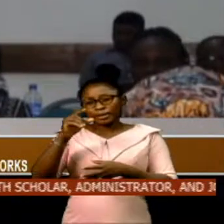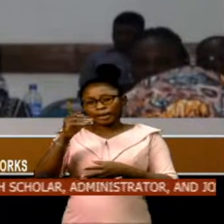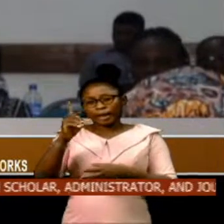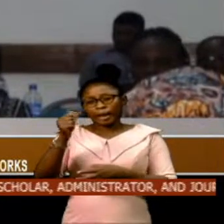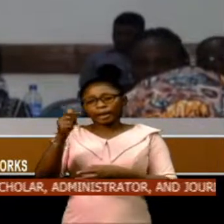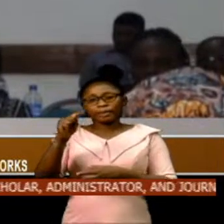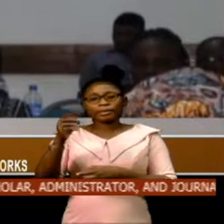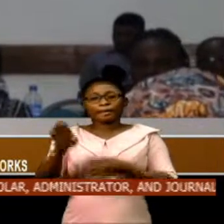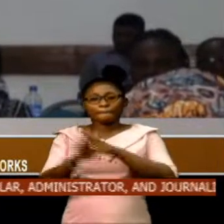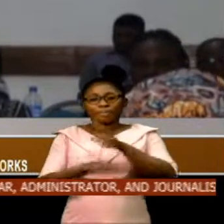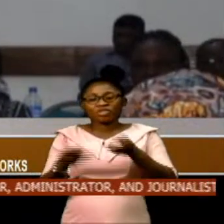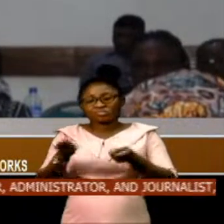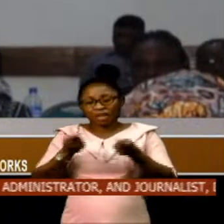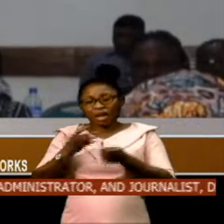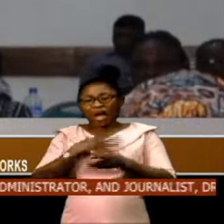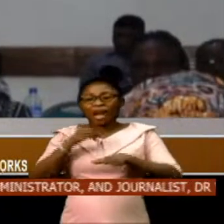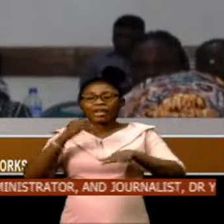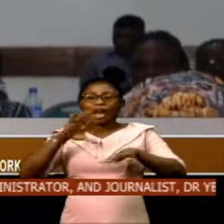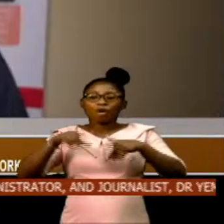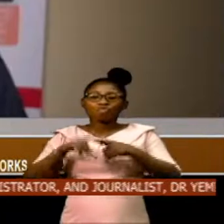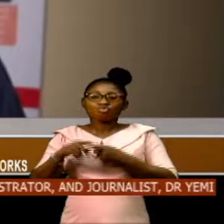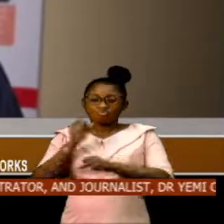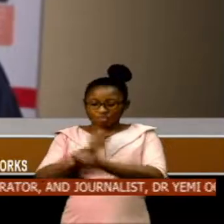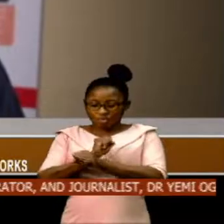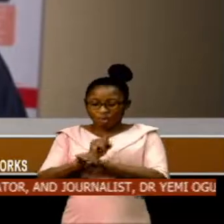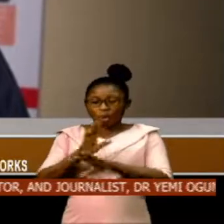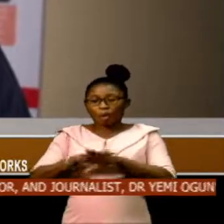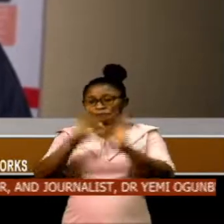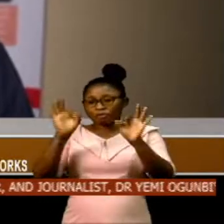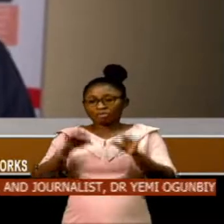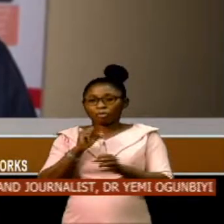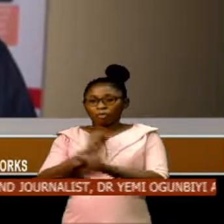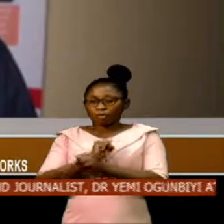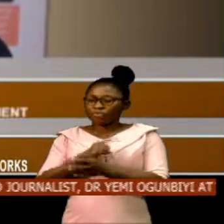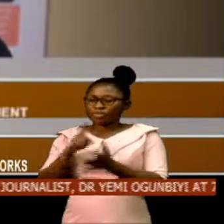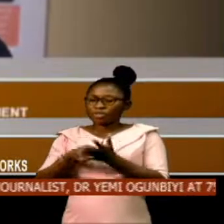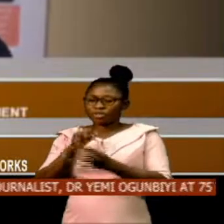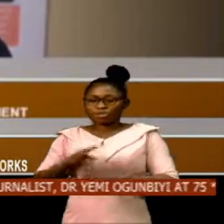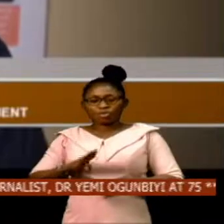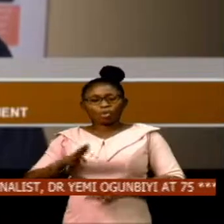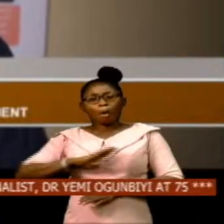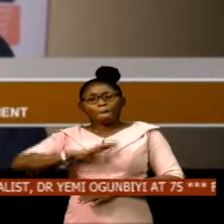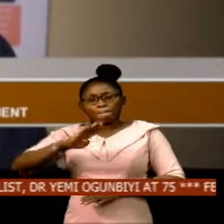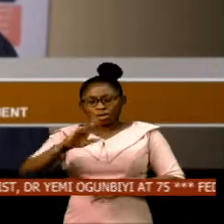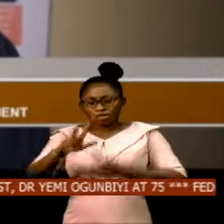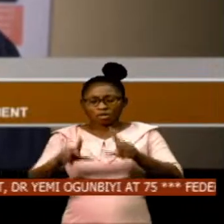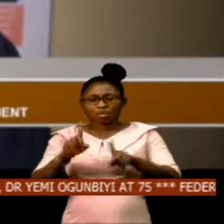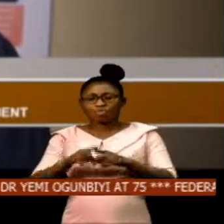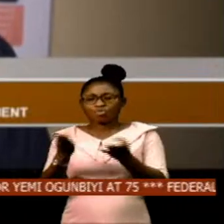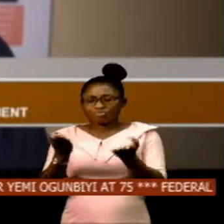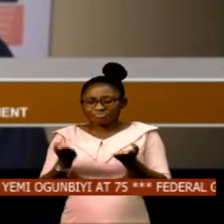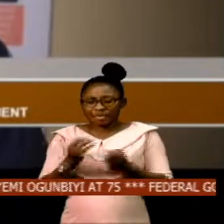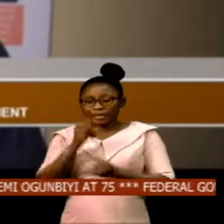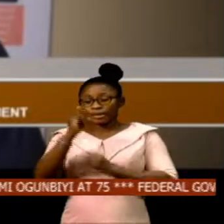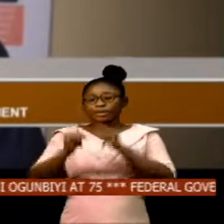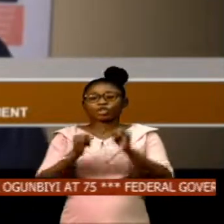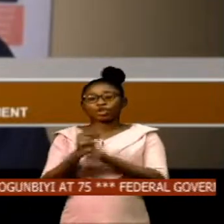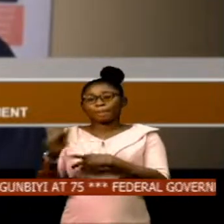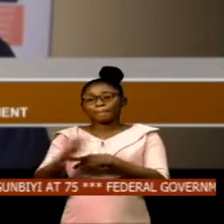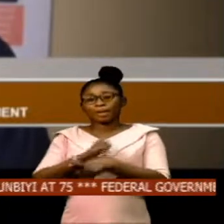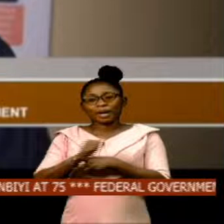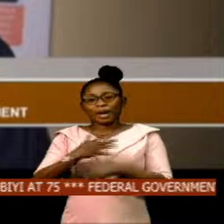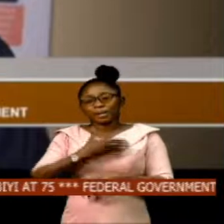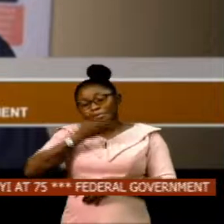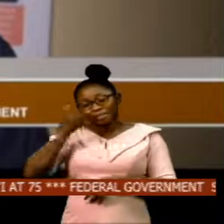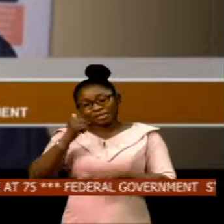database management, and how to operationalize the frameworks. But this is a very bold step in order to bring our international practices and best